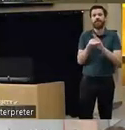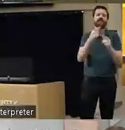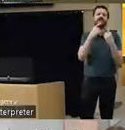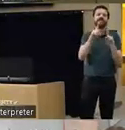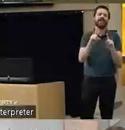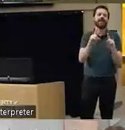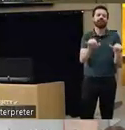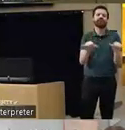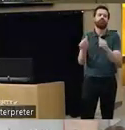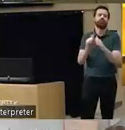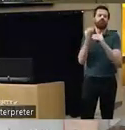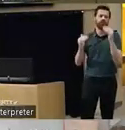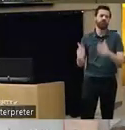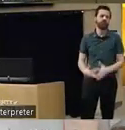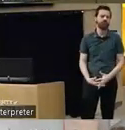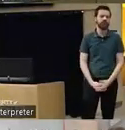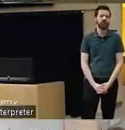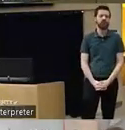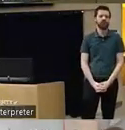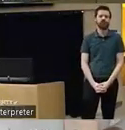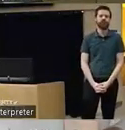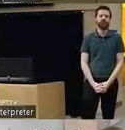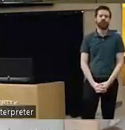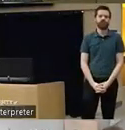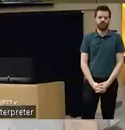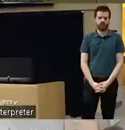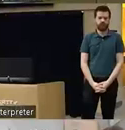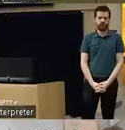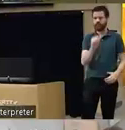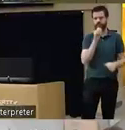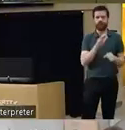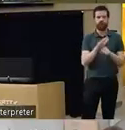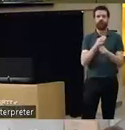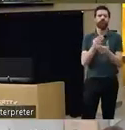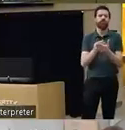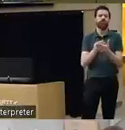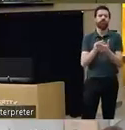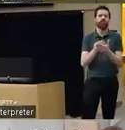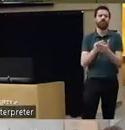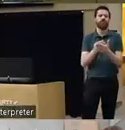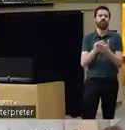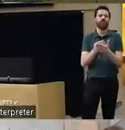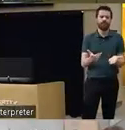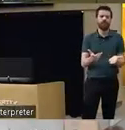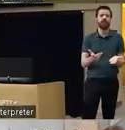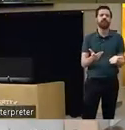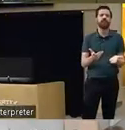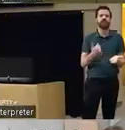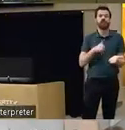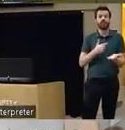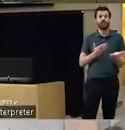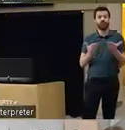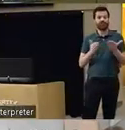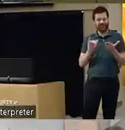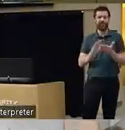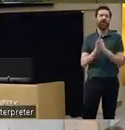for adults as well. We have inadequate reimbursement. So in a fee-for-service model as we are, that is a